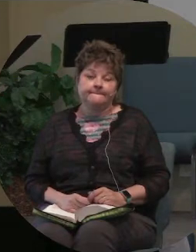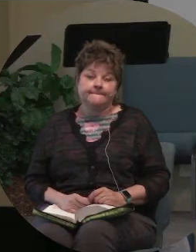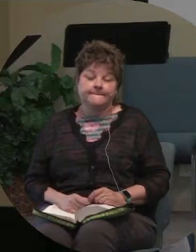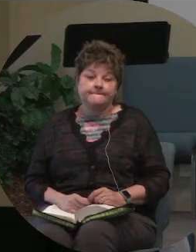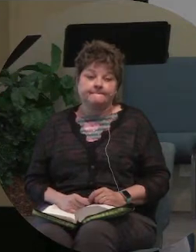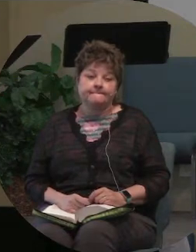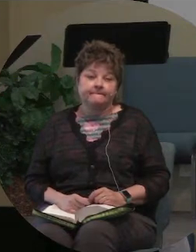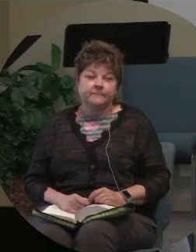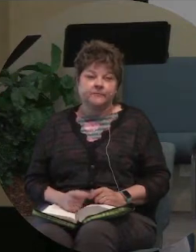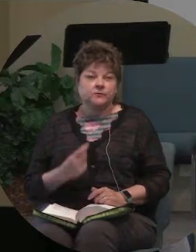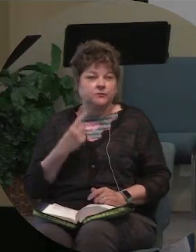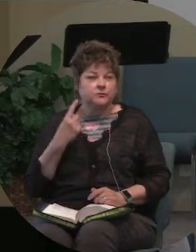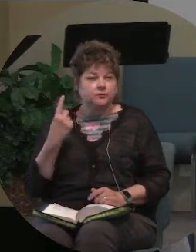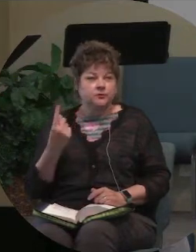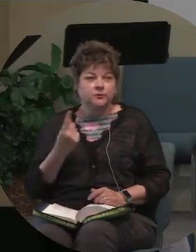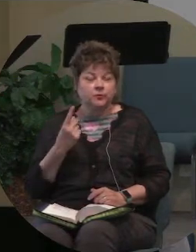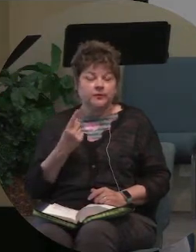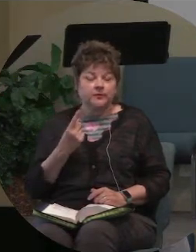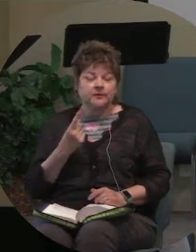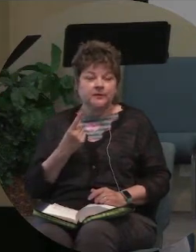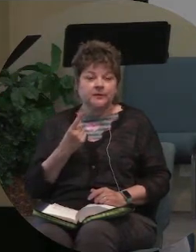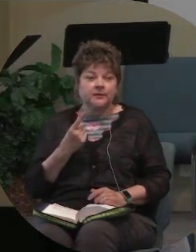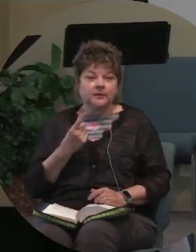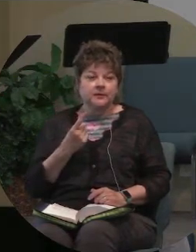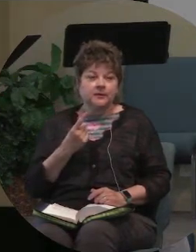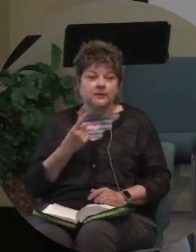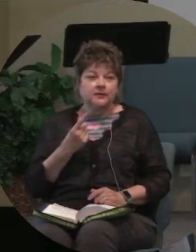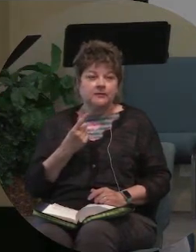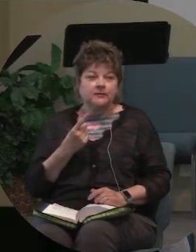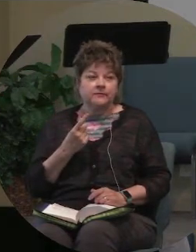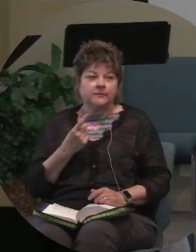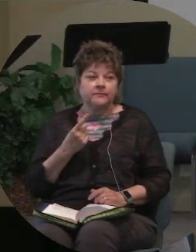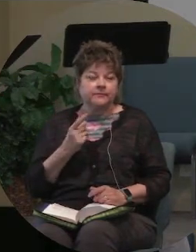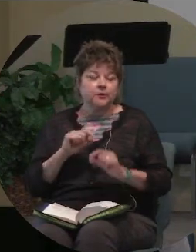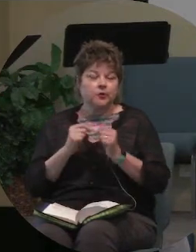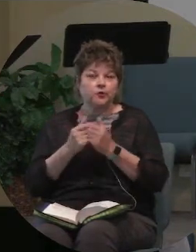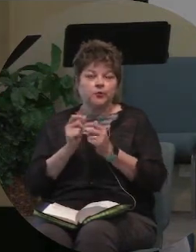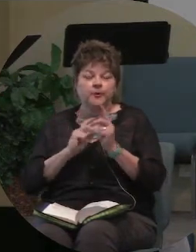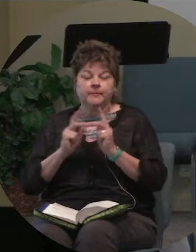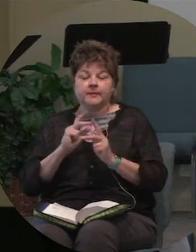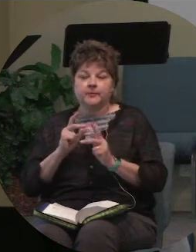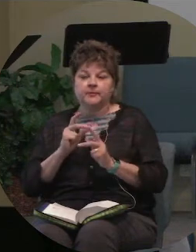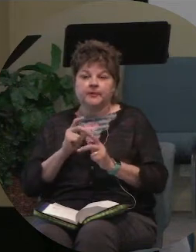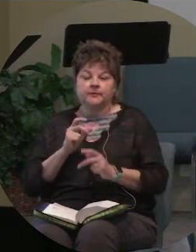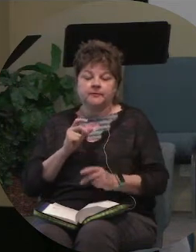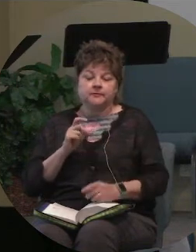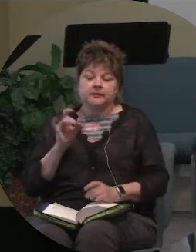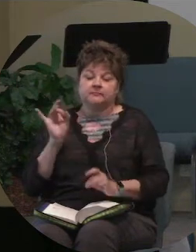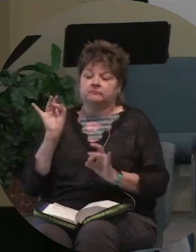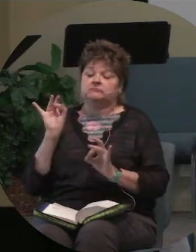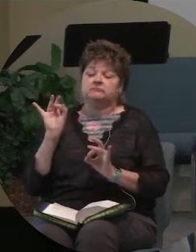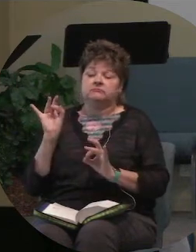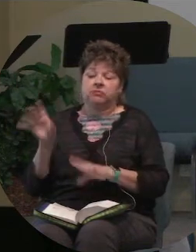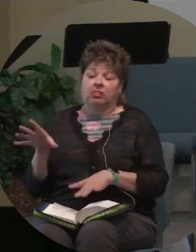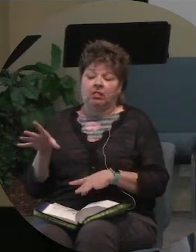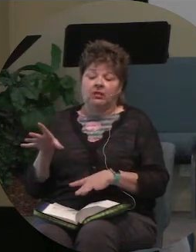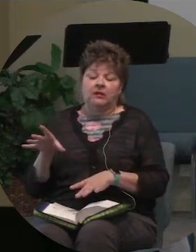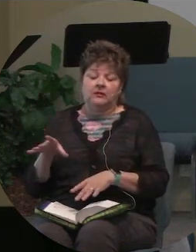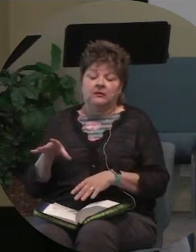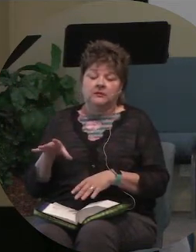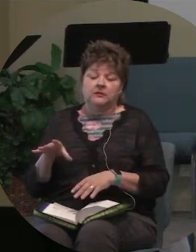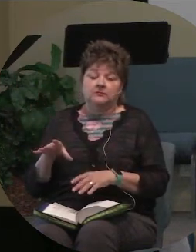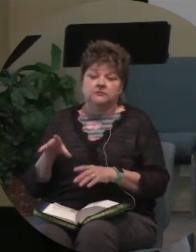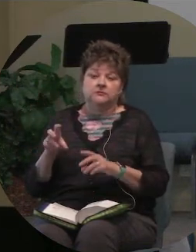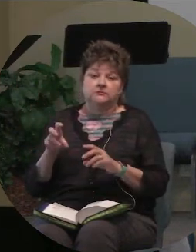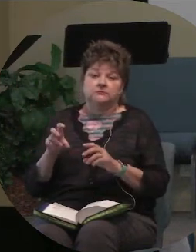And is there someone you don't see? Is there a group of people that you just despise? That you want no part